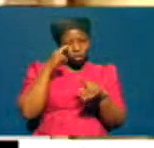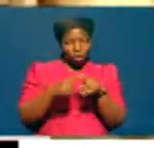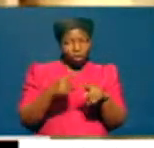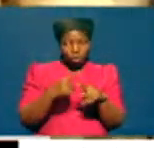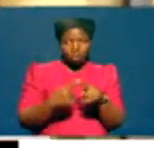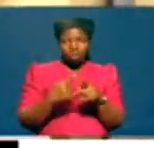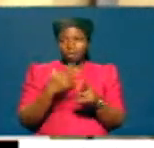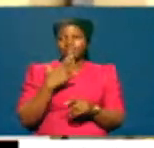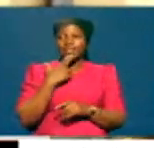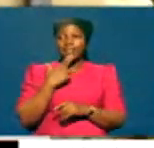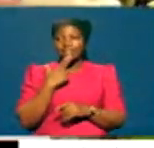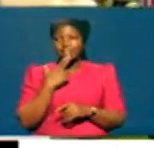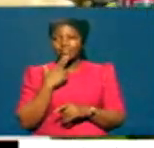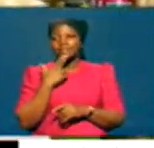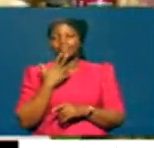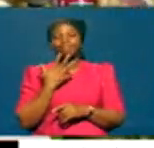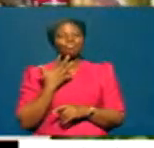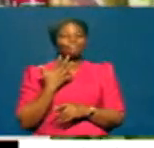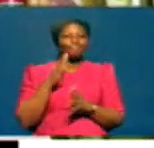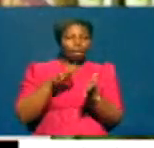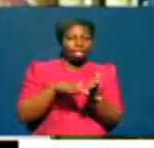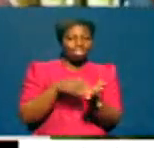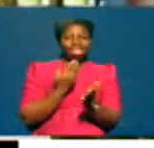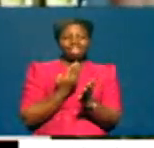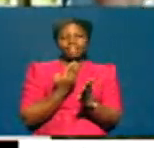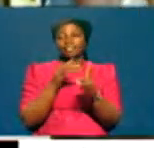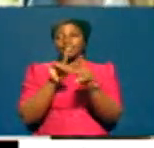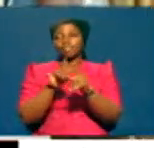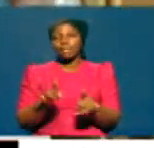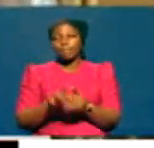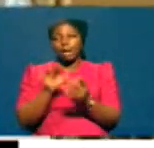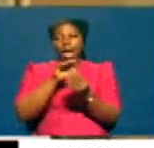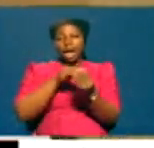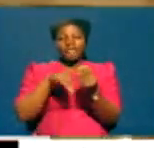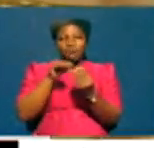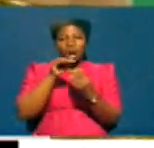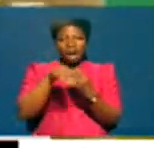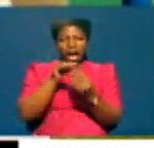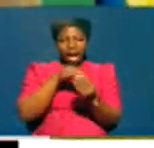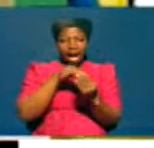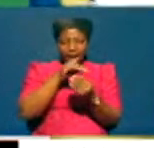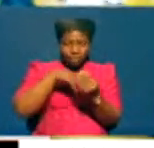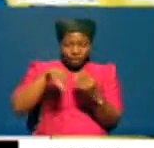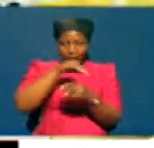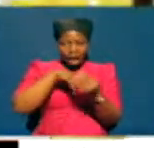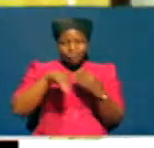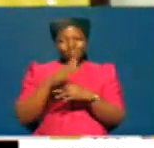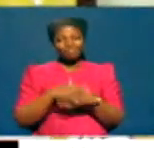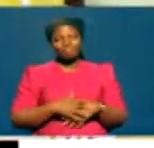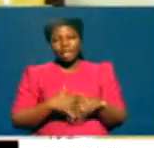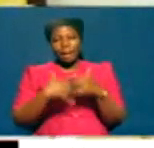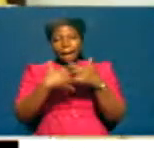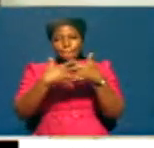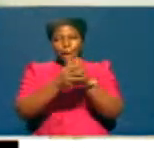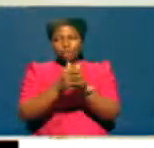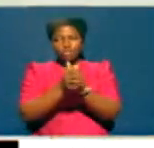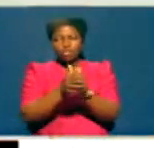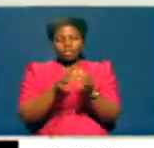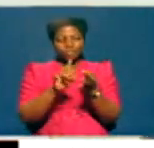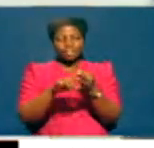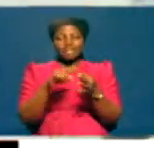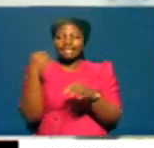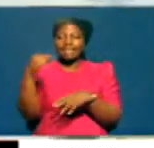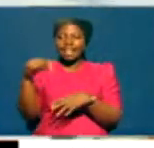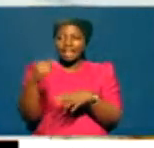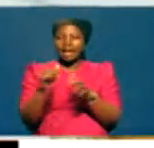here avocados and a very wide variety of passion fruits. And here we have green grams and